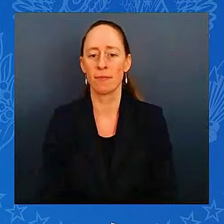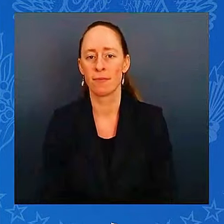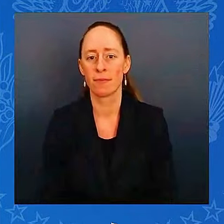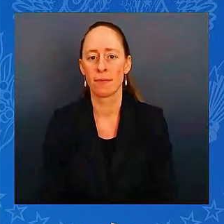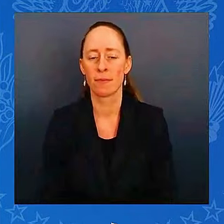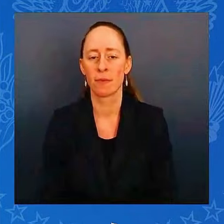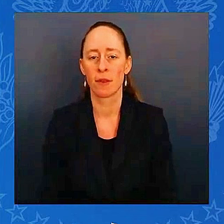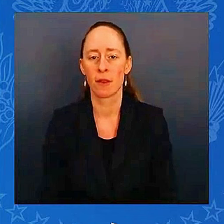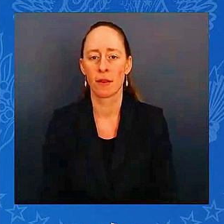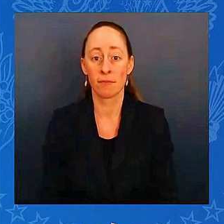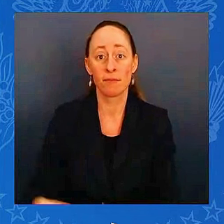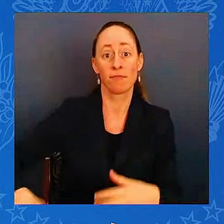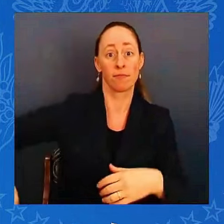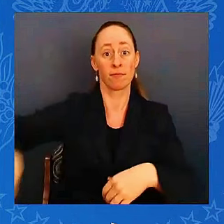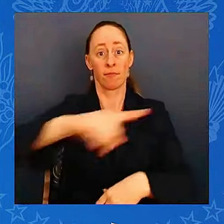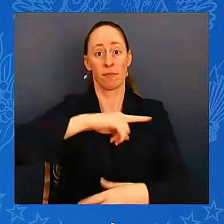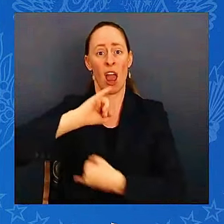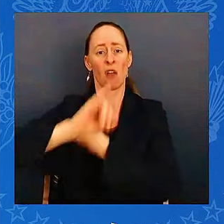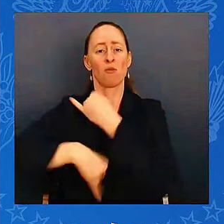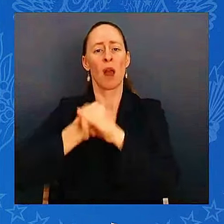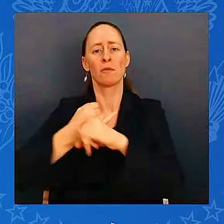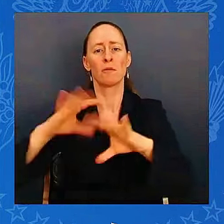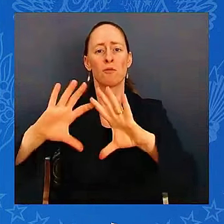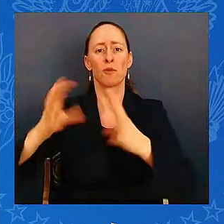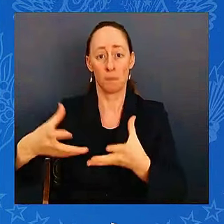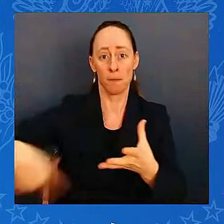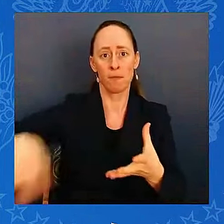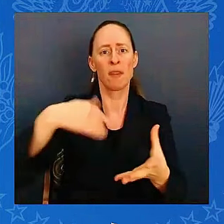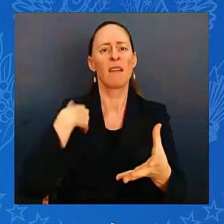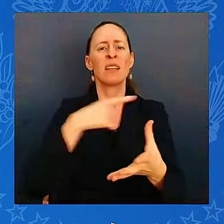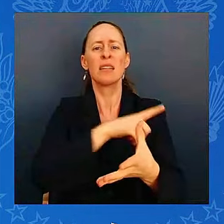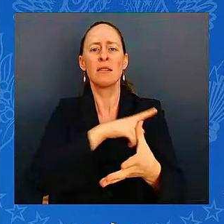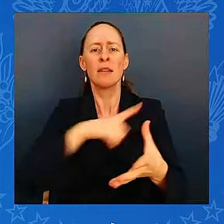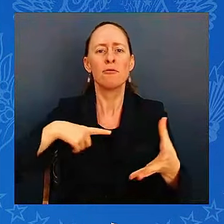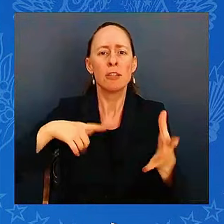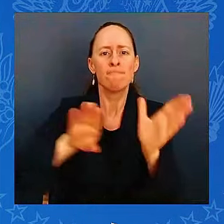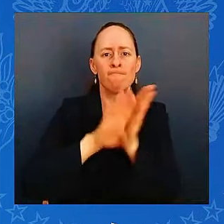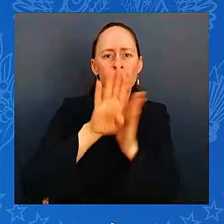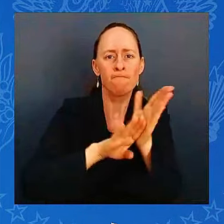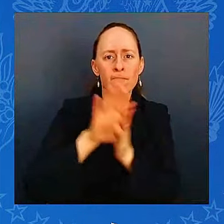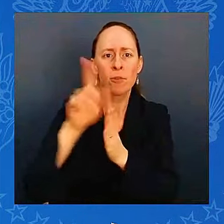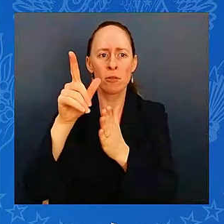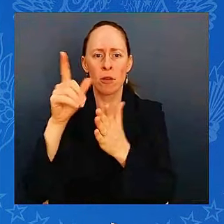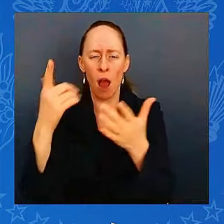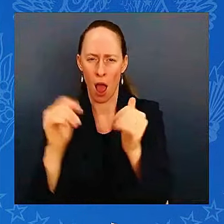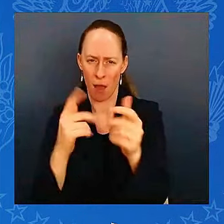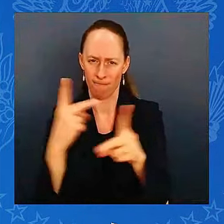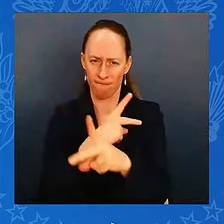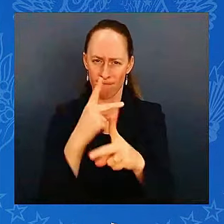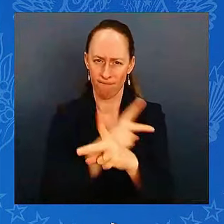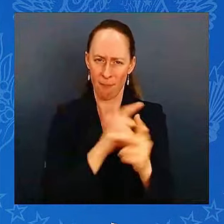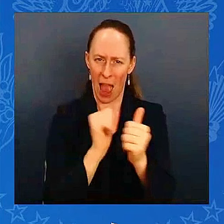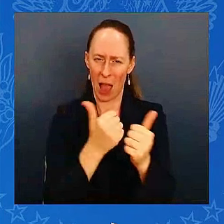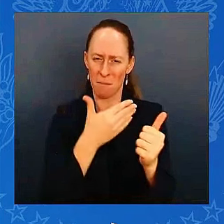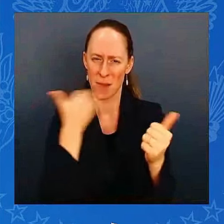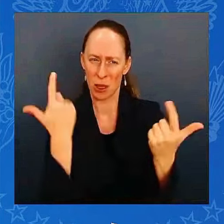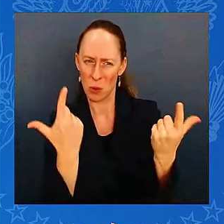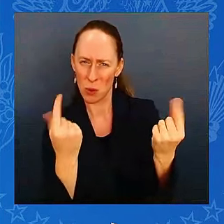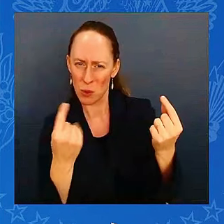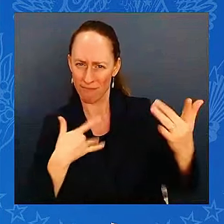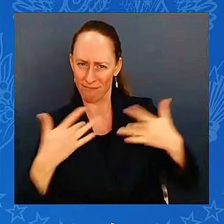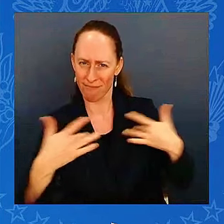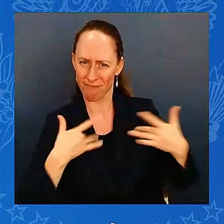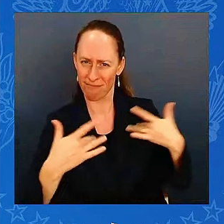that make it harder for drug traffickers to buy the precursor chemicals or smuggle products across borders. Together, we're tracking